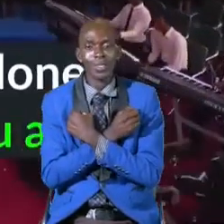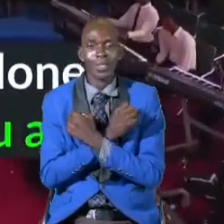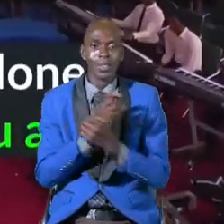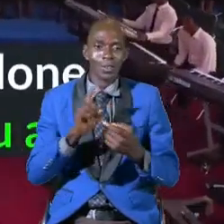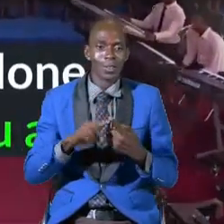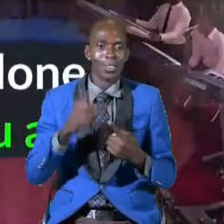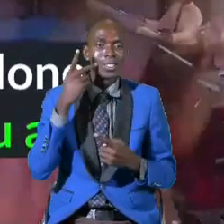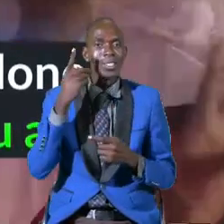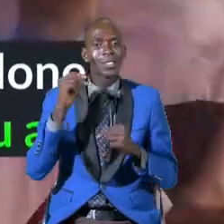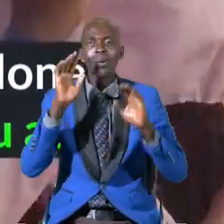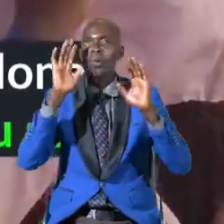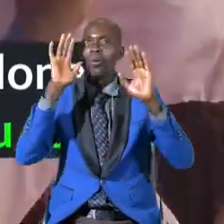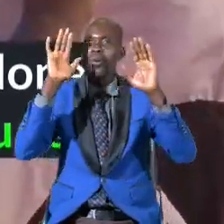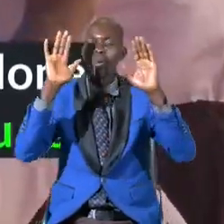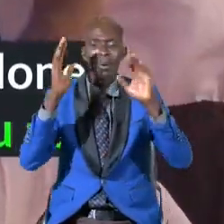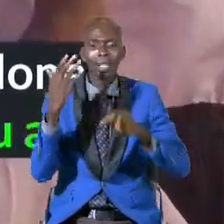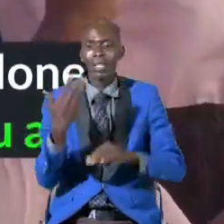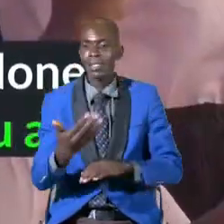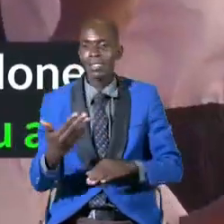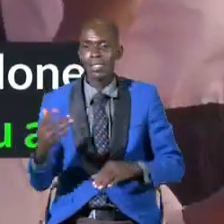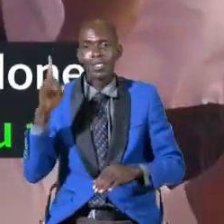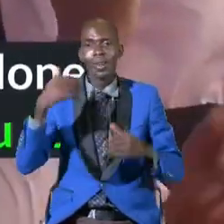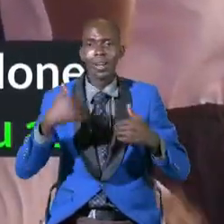wondrous things you've